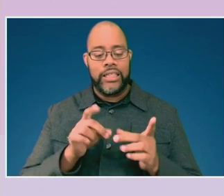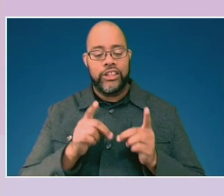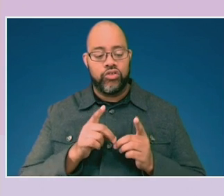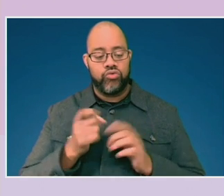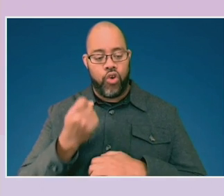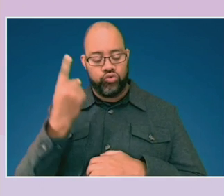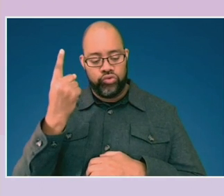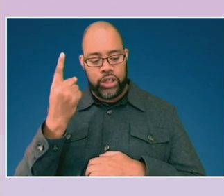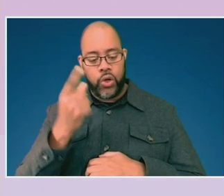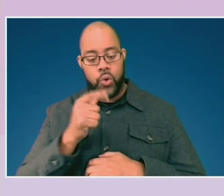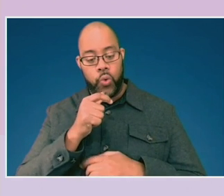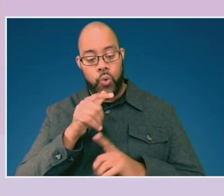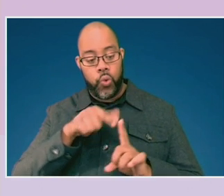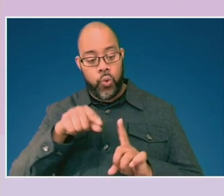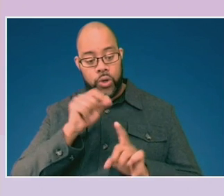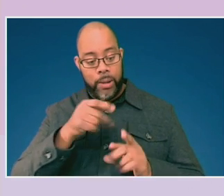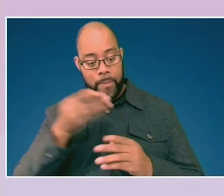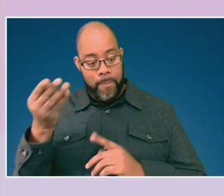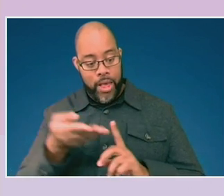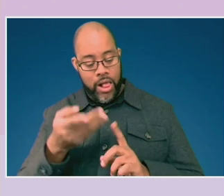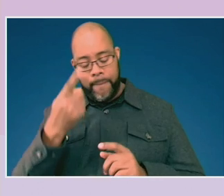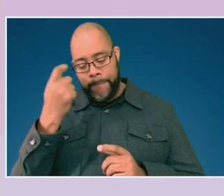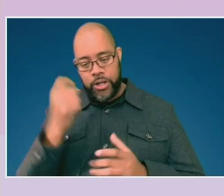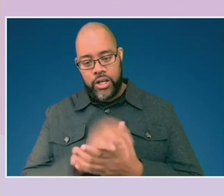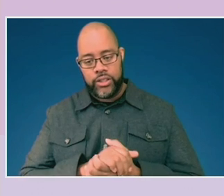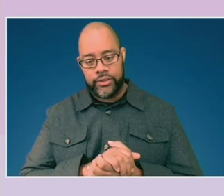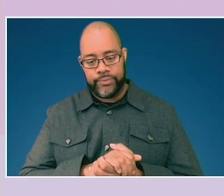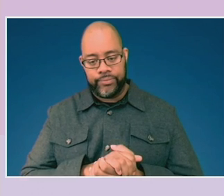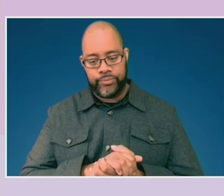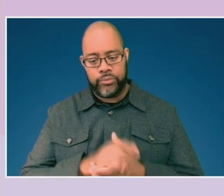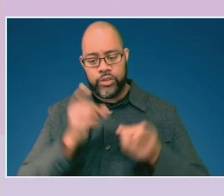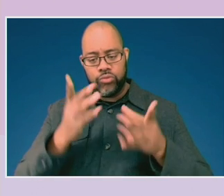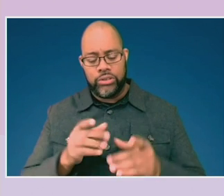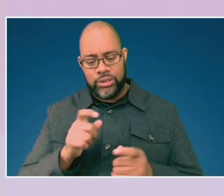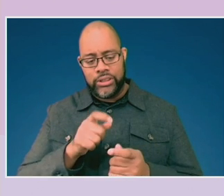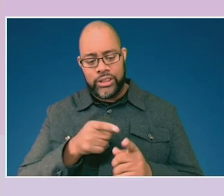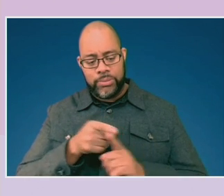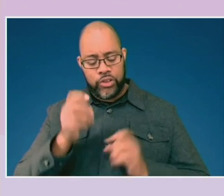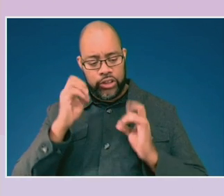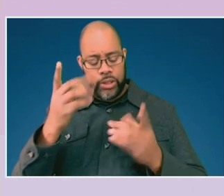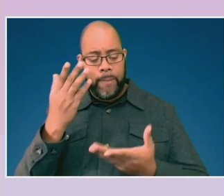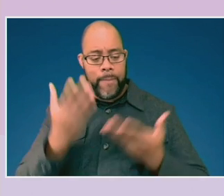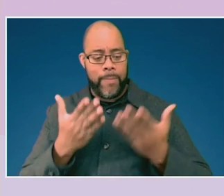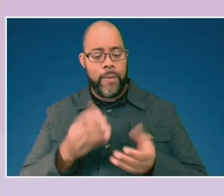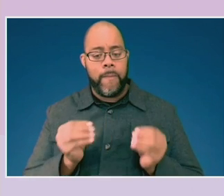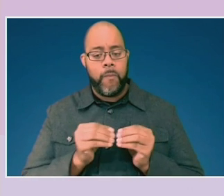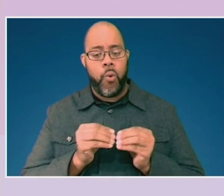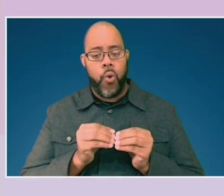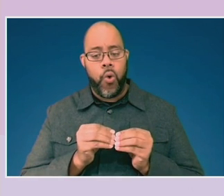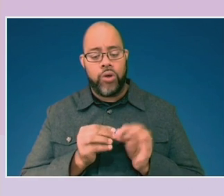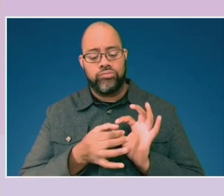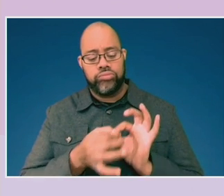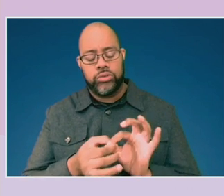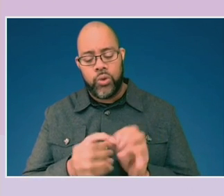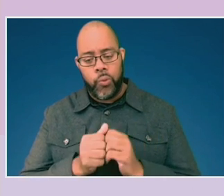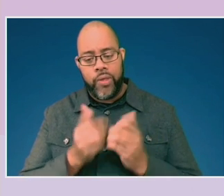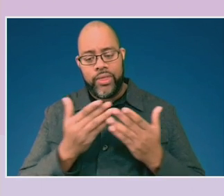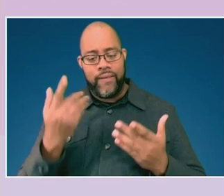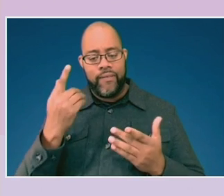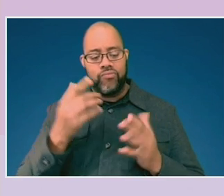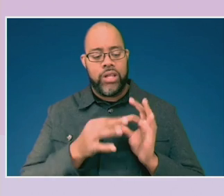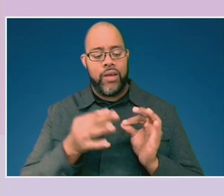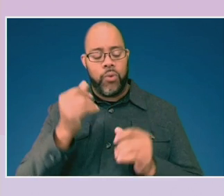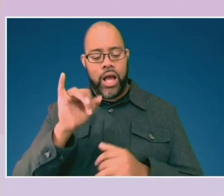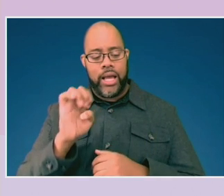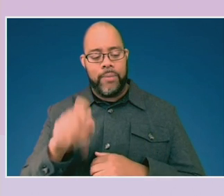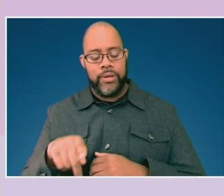understand who all they can bill for, because directors of special education might be more in tune with things related to IEPs